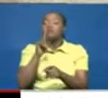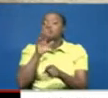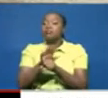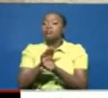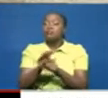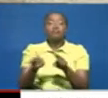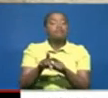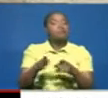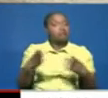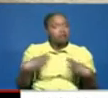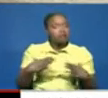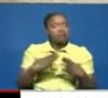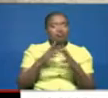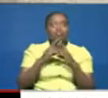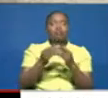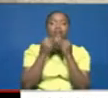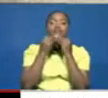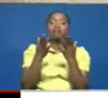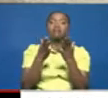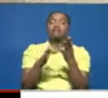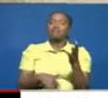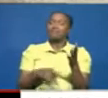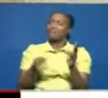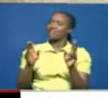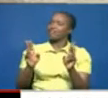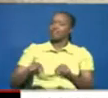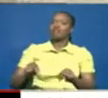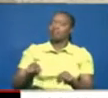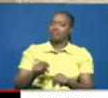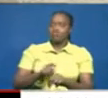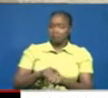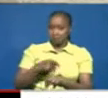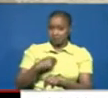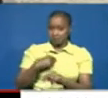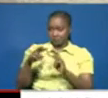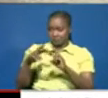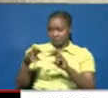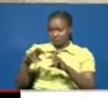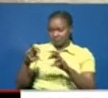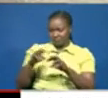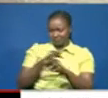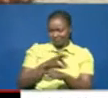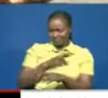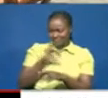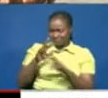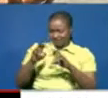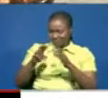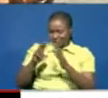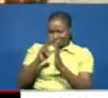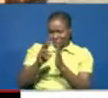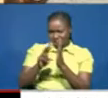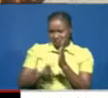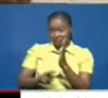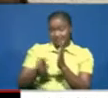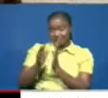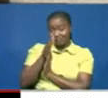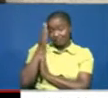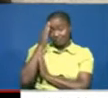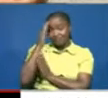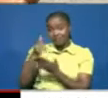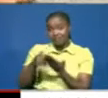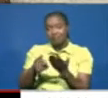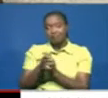see results. I felt no. And during my time of searching, both soul searching and reading library, I discovered this because, look,